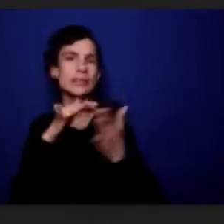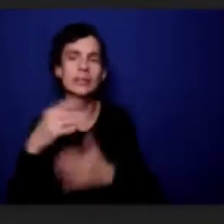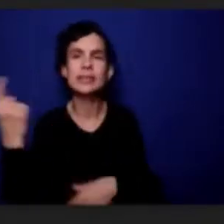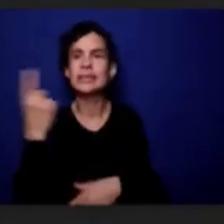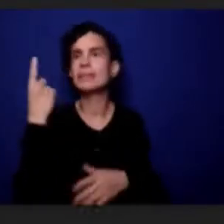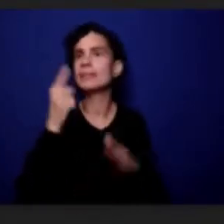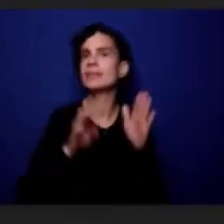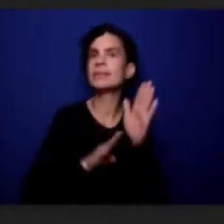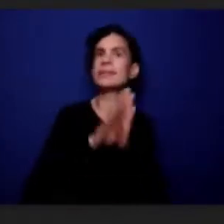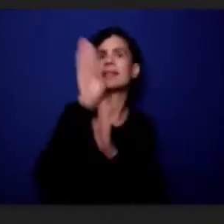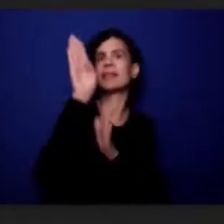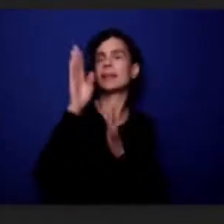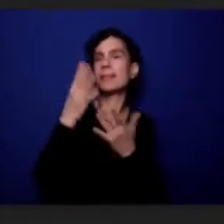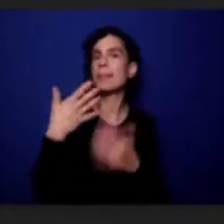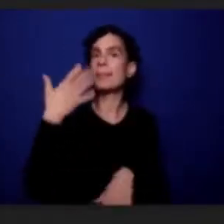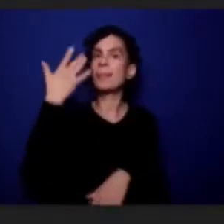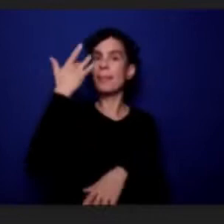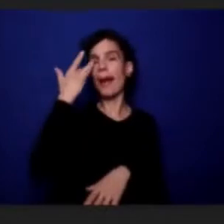I think,